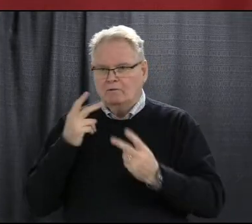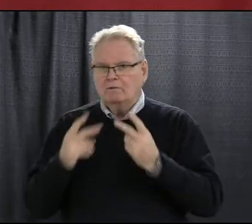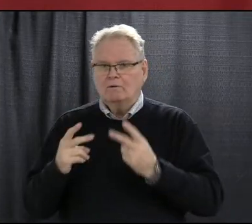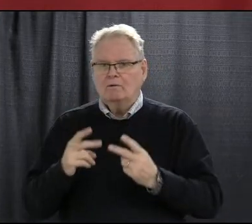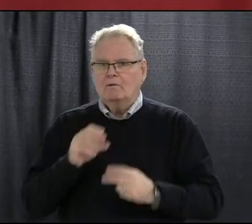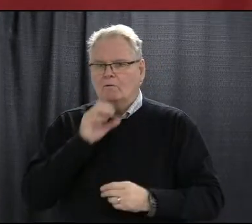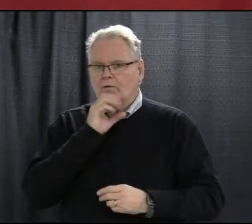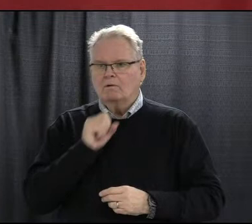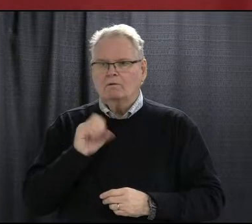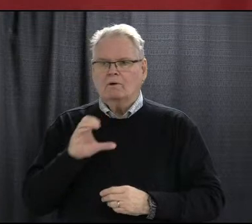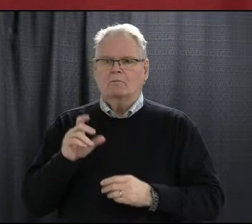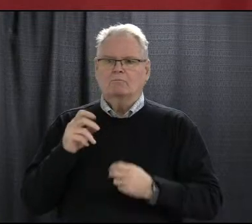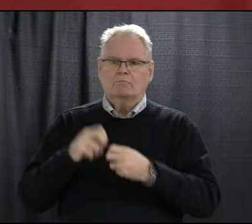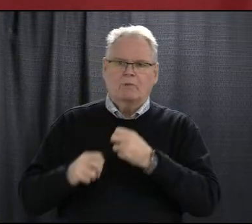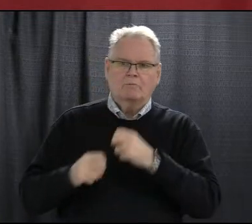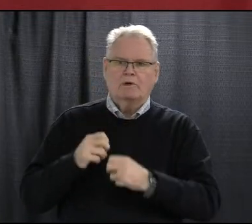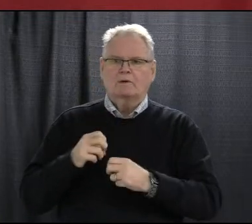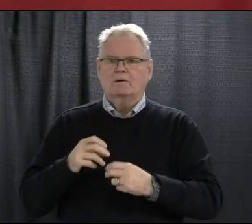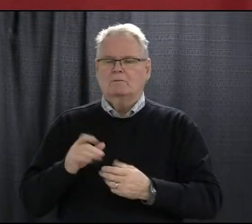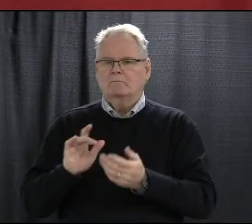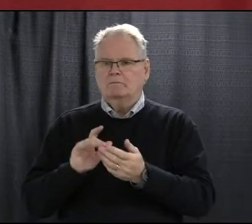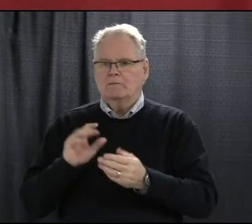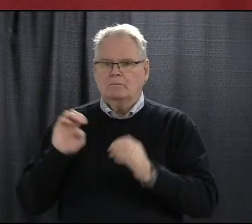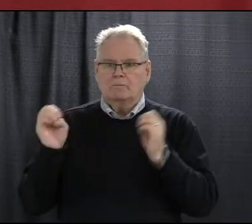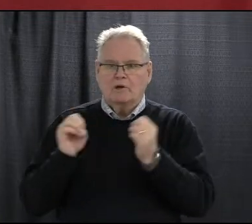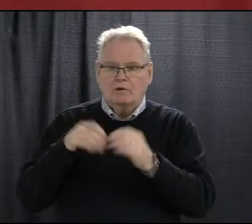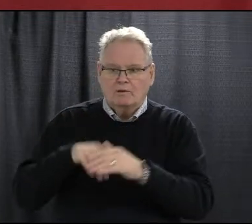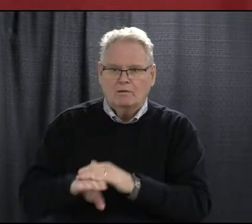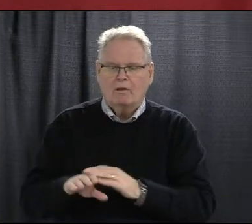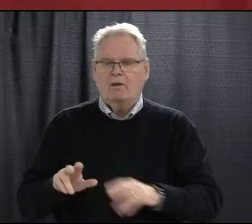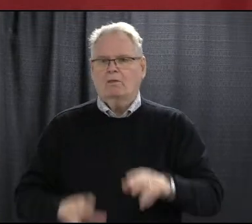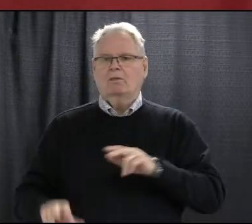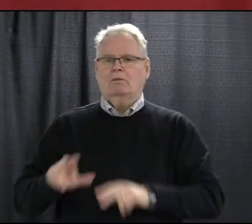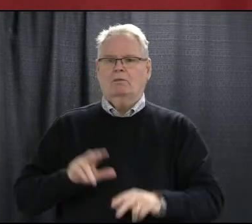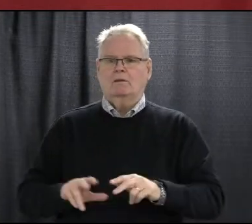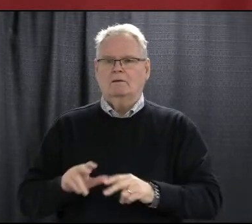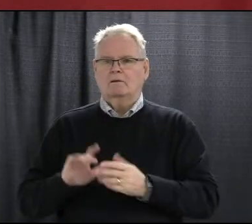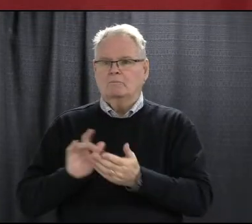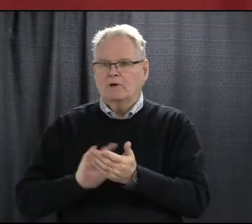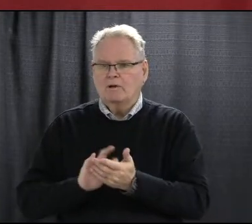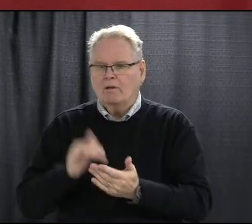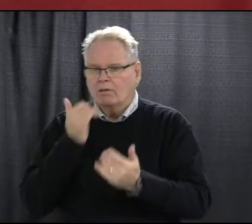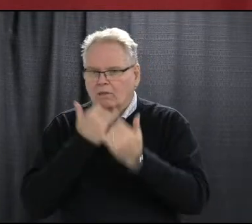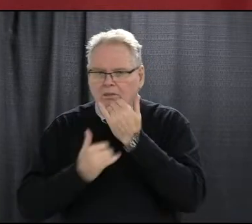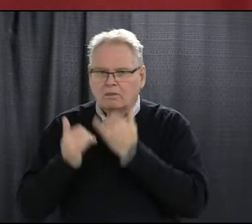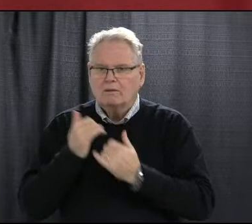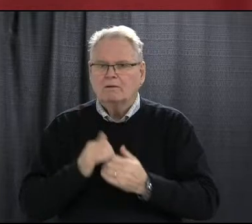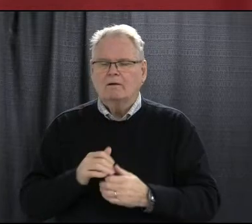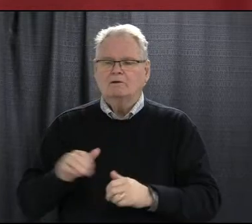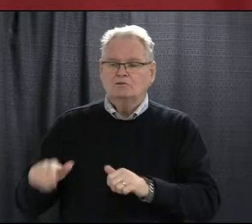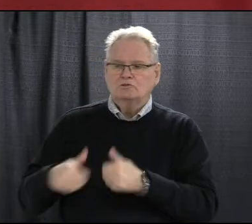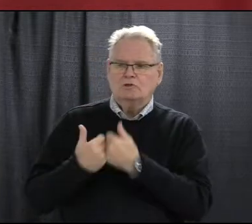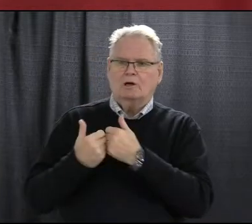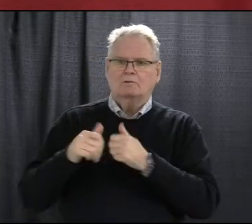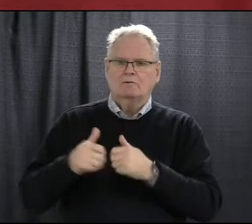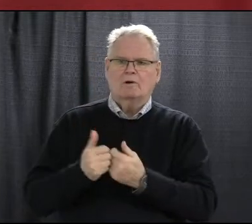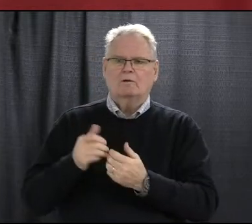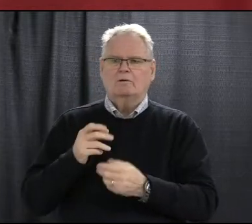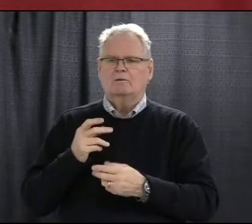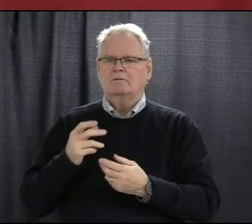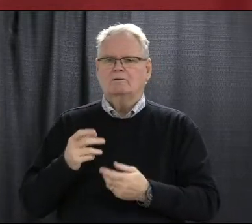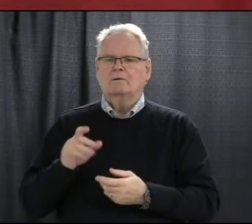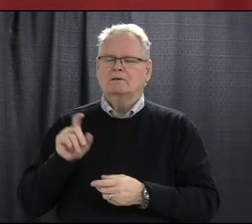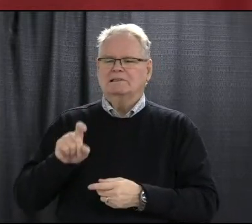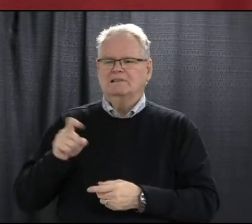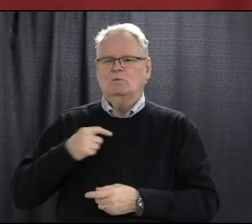on medications that may be causing them harm, with complex social and physical challenges, and in need of a new model of care. This is an